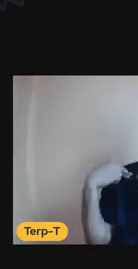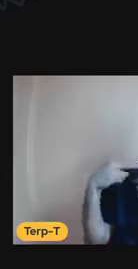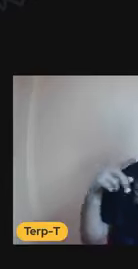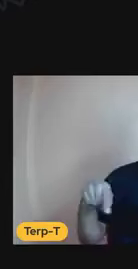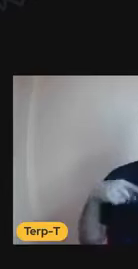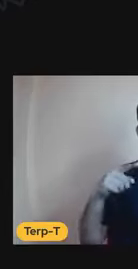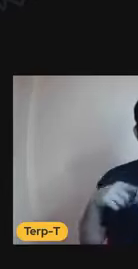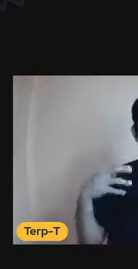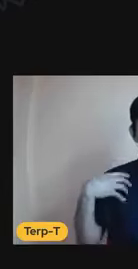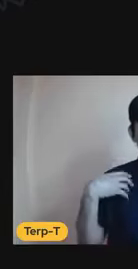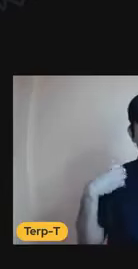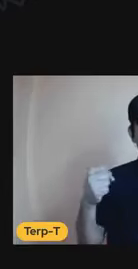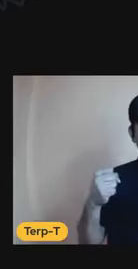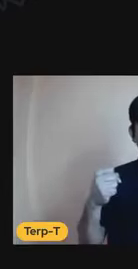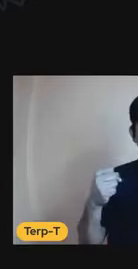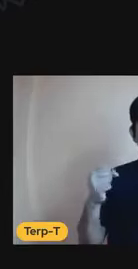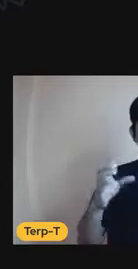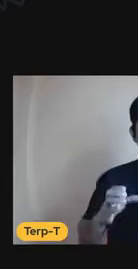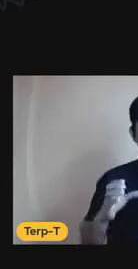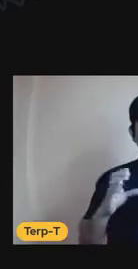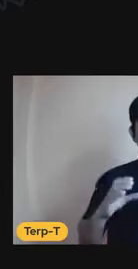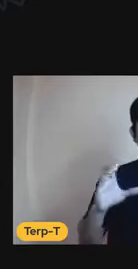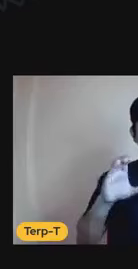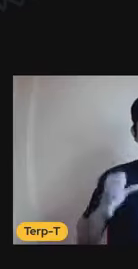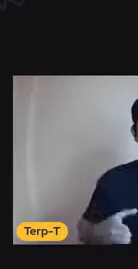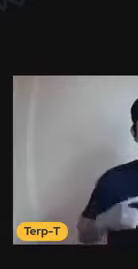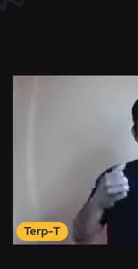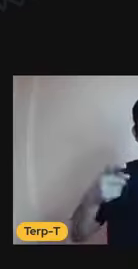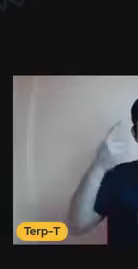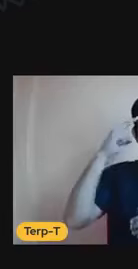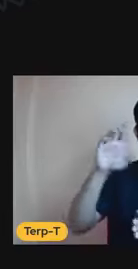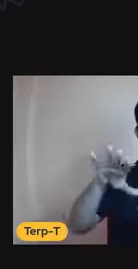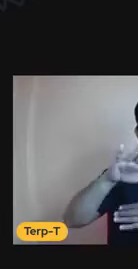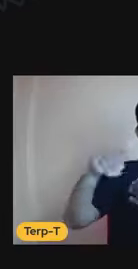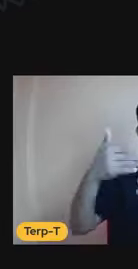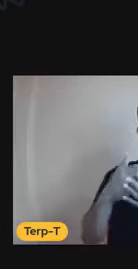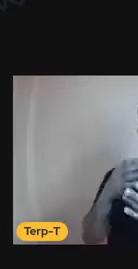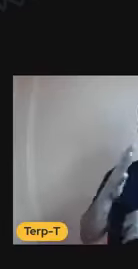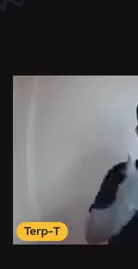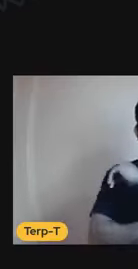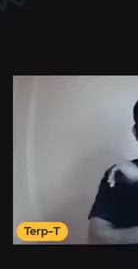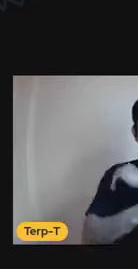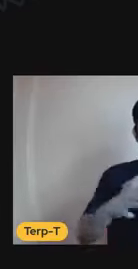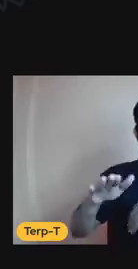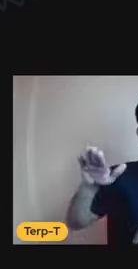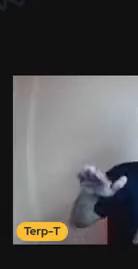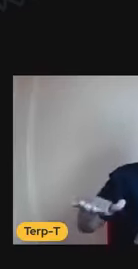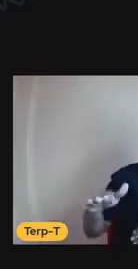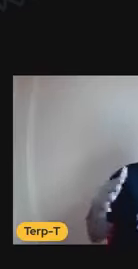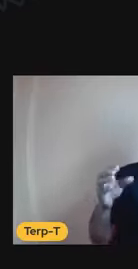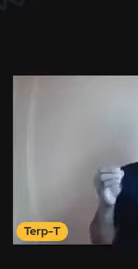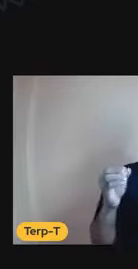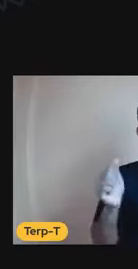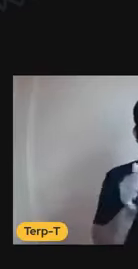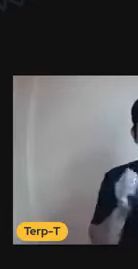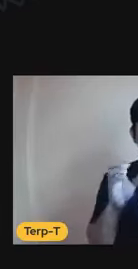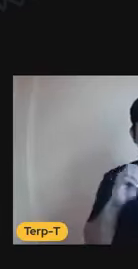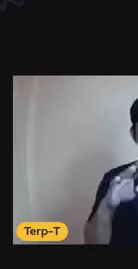strong citizens for their country. Yung mga anak po natin, with or without